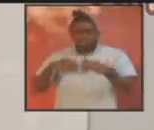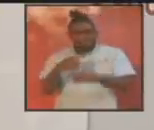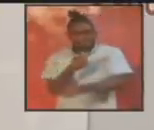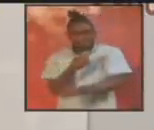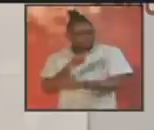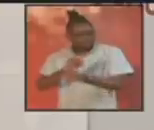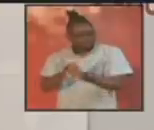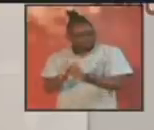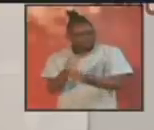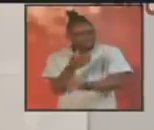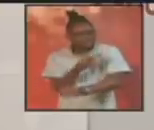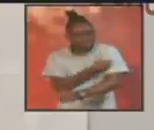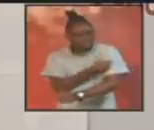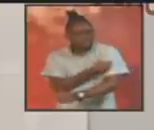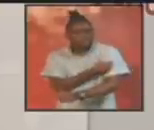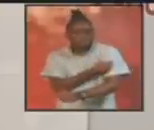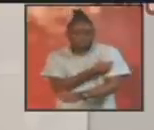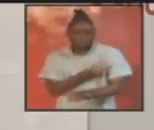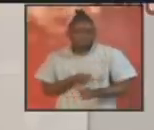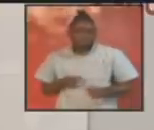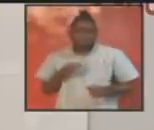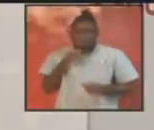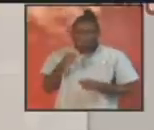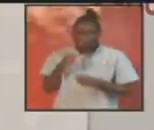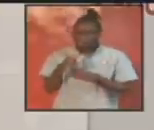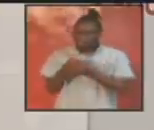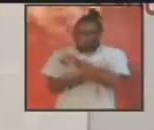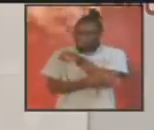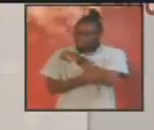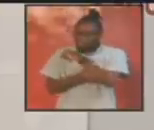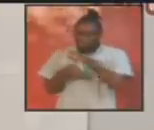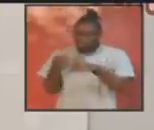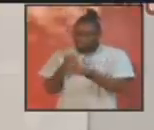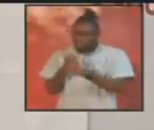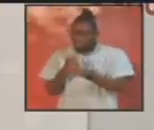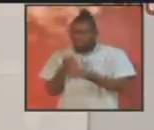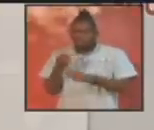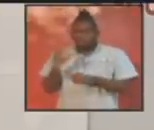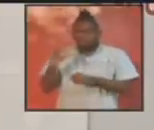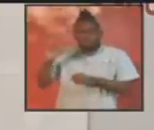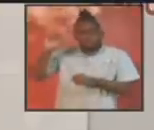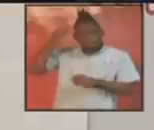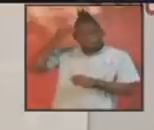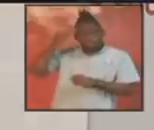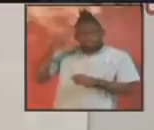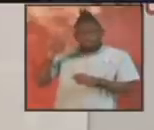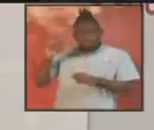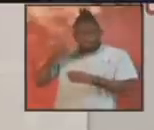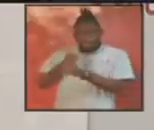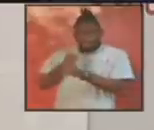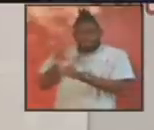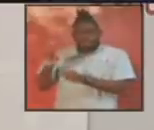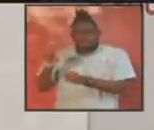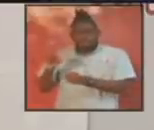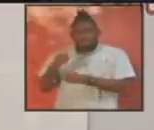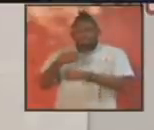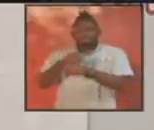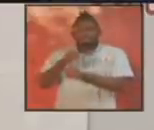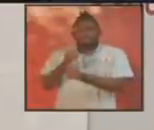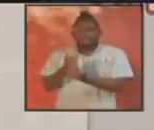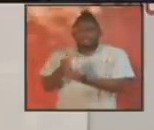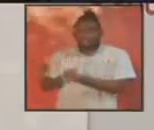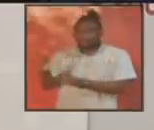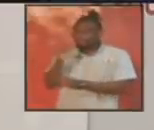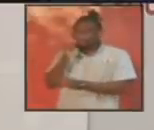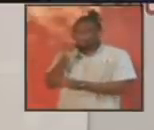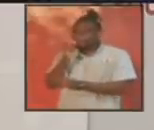by countries or states or governments. It is by and large by the private sector. So